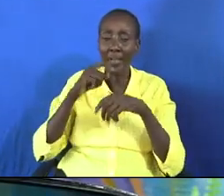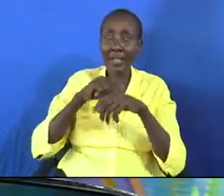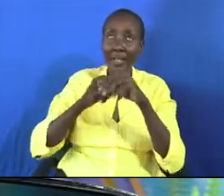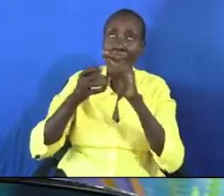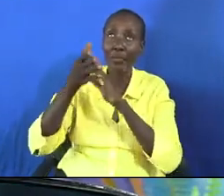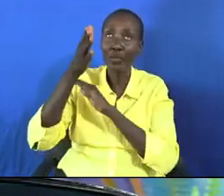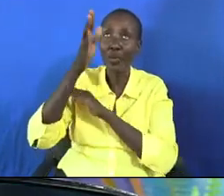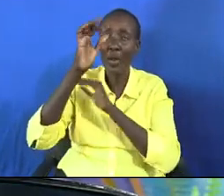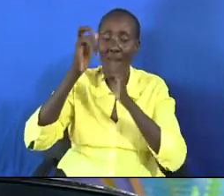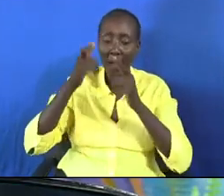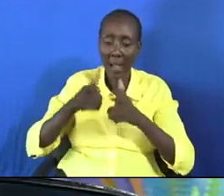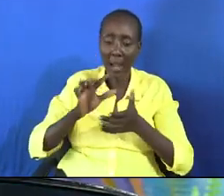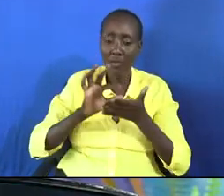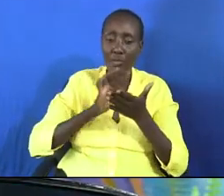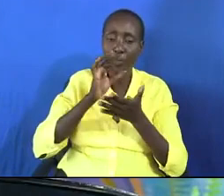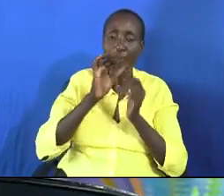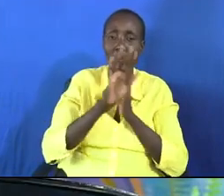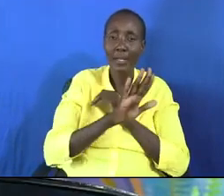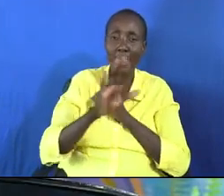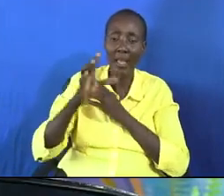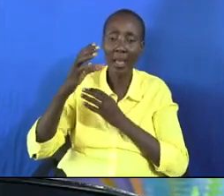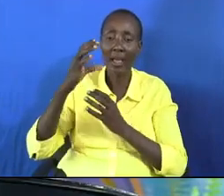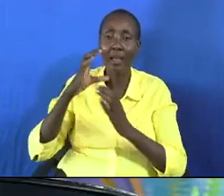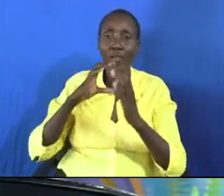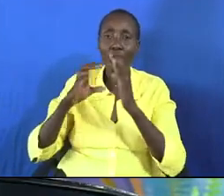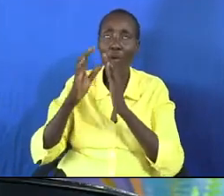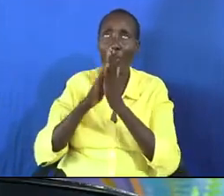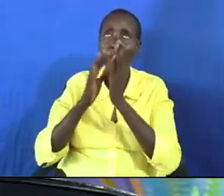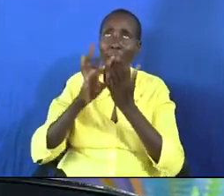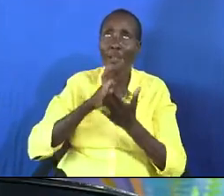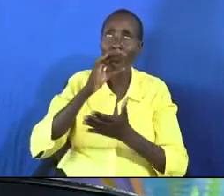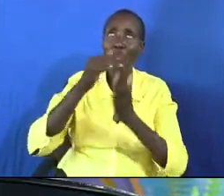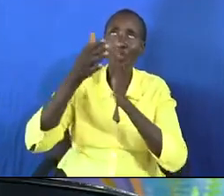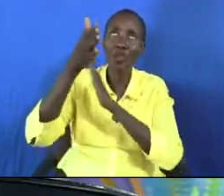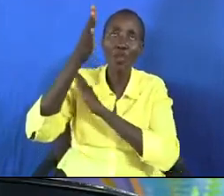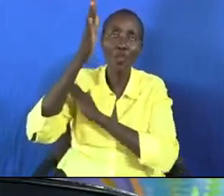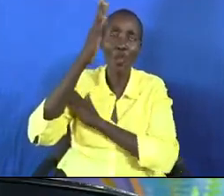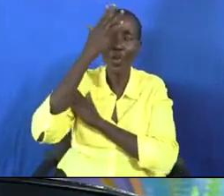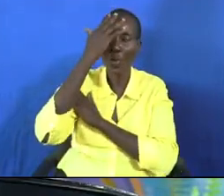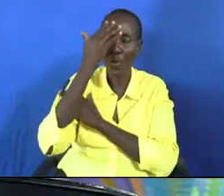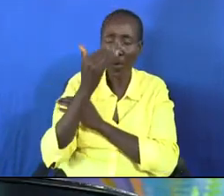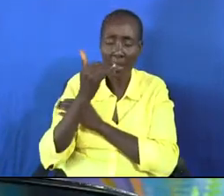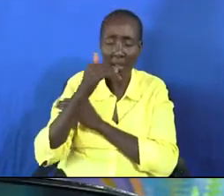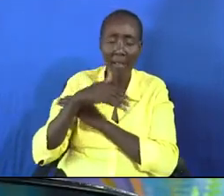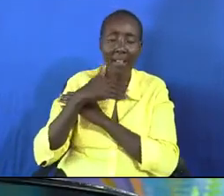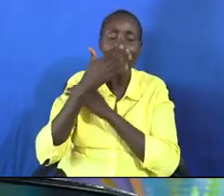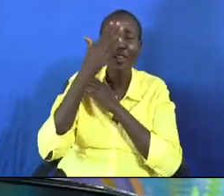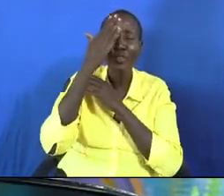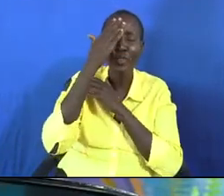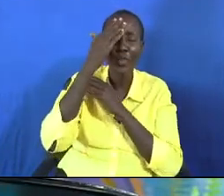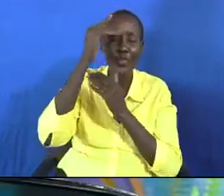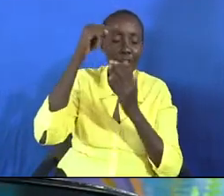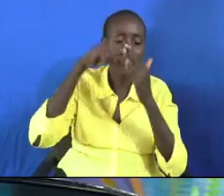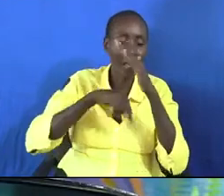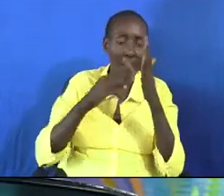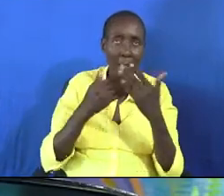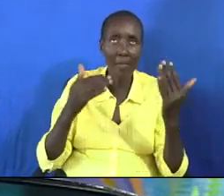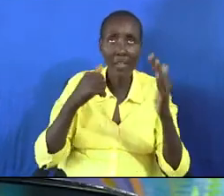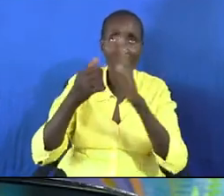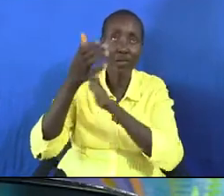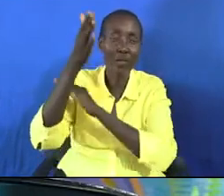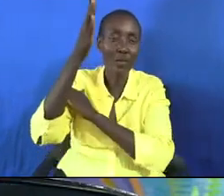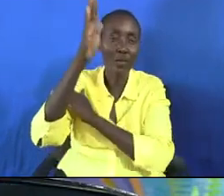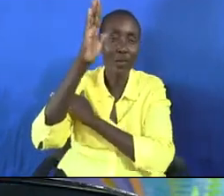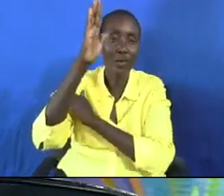God, allowing their spirit to commune with the Spirit of God, because then you know the deep things of